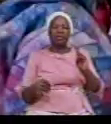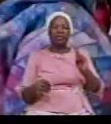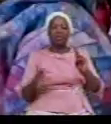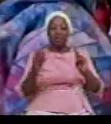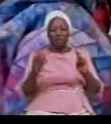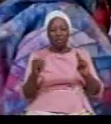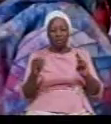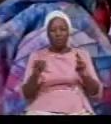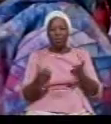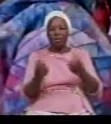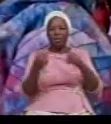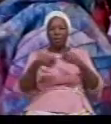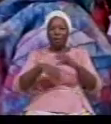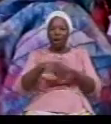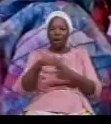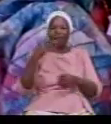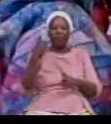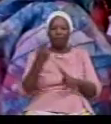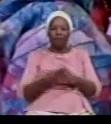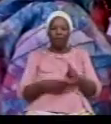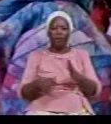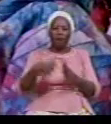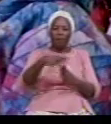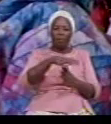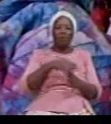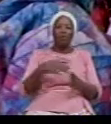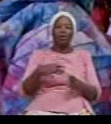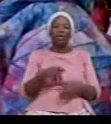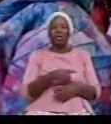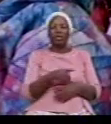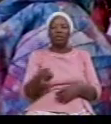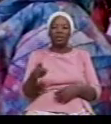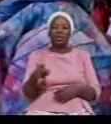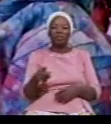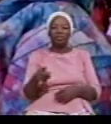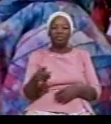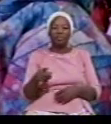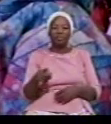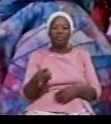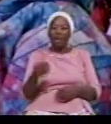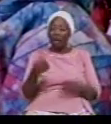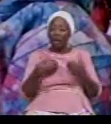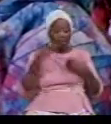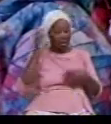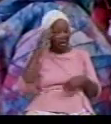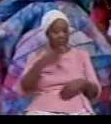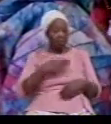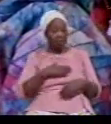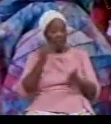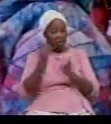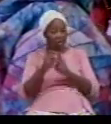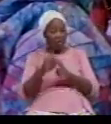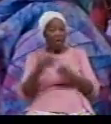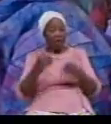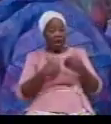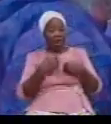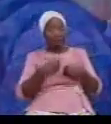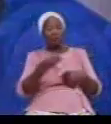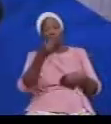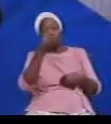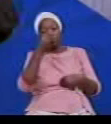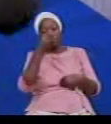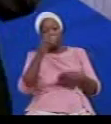wherefore come out from among them. He said, have you heard my word? Have you chewed the